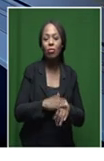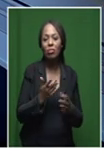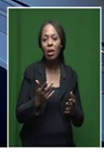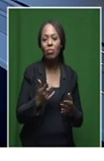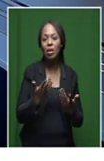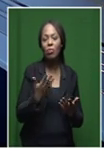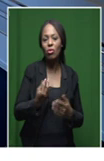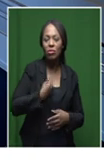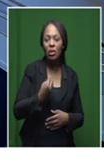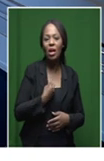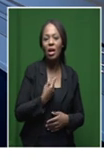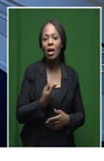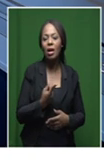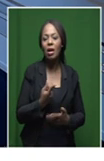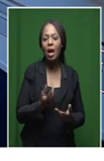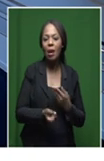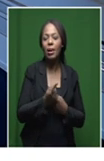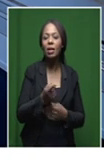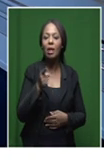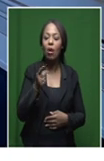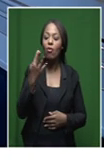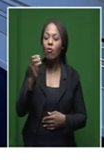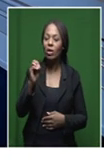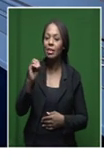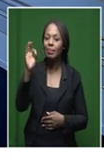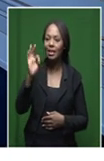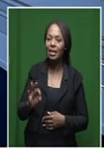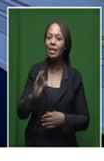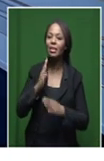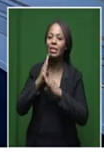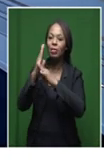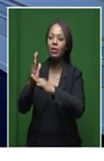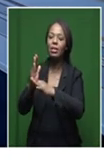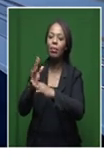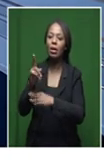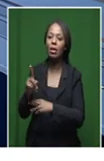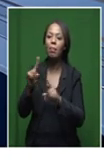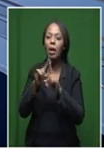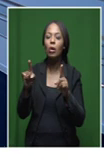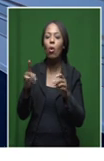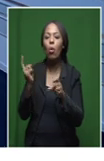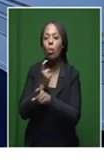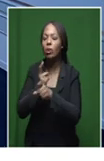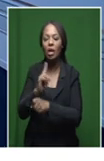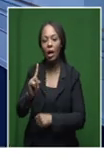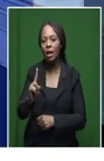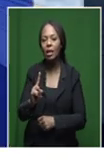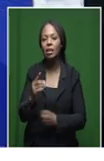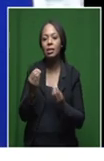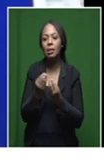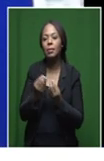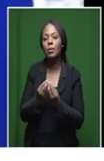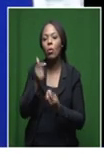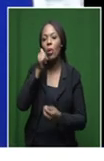of dementia is preventable, but it's not one thing. It's a whole host of things that you have to do throughout your life. So when